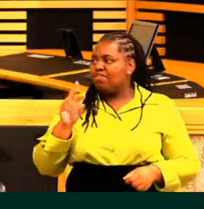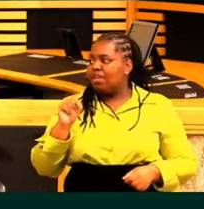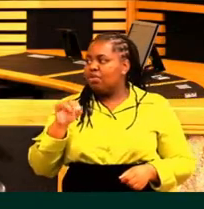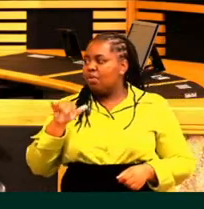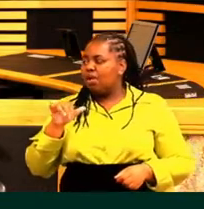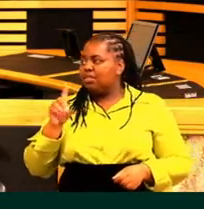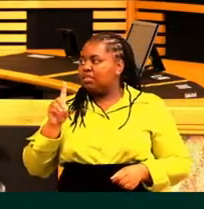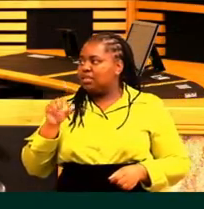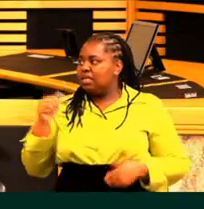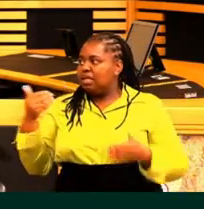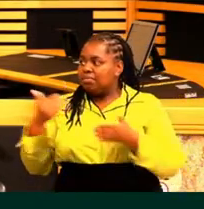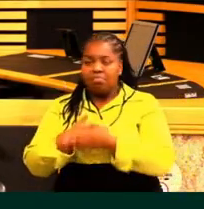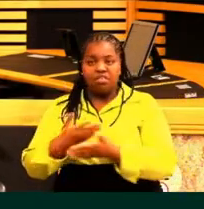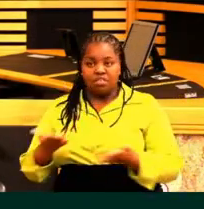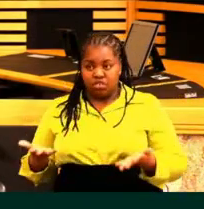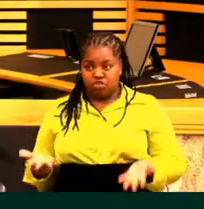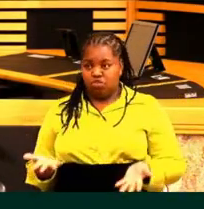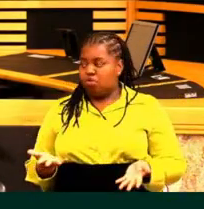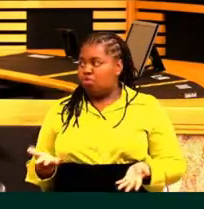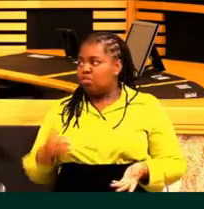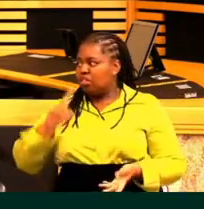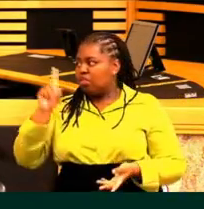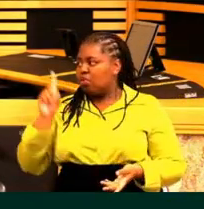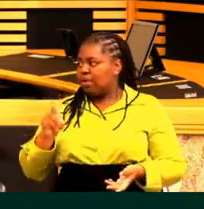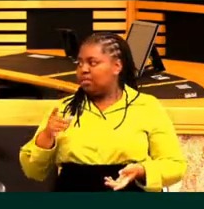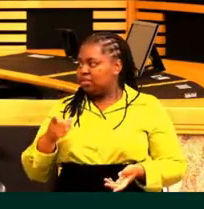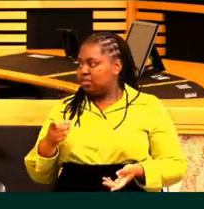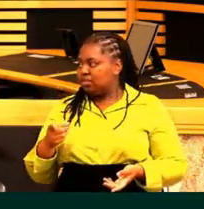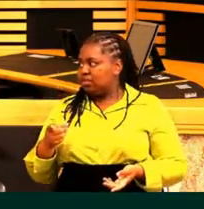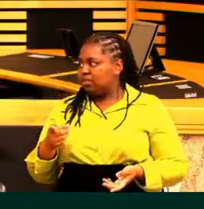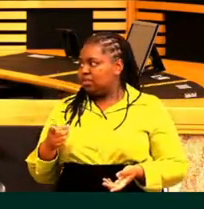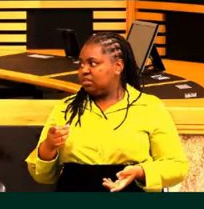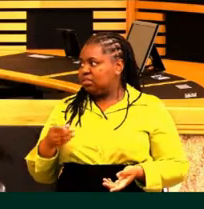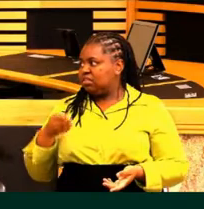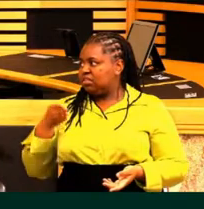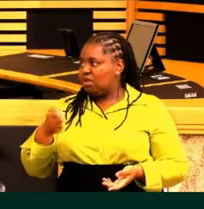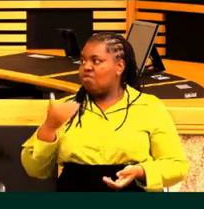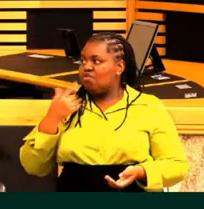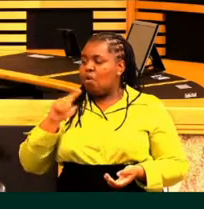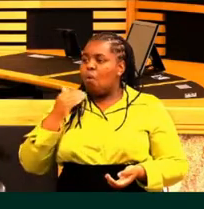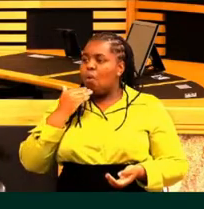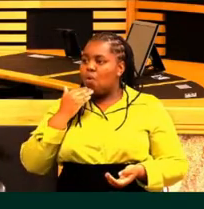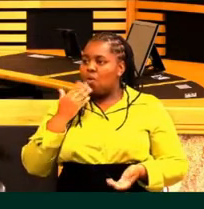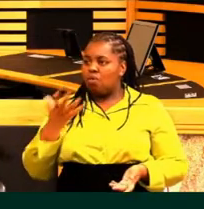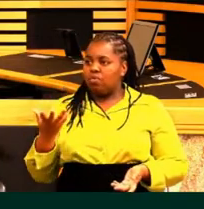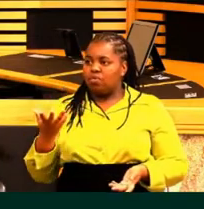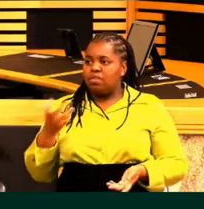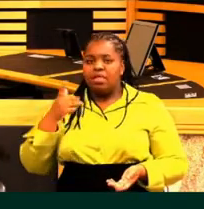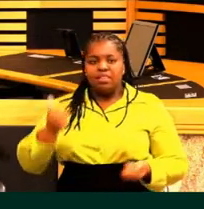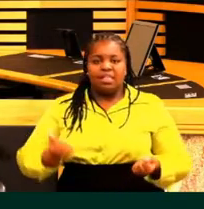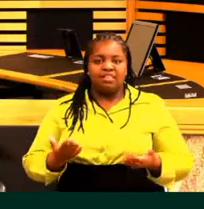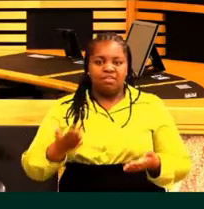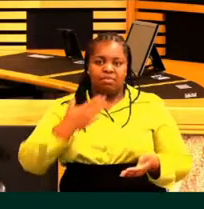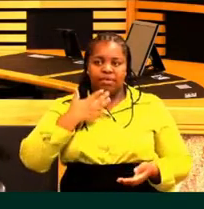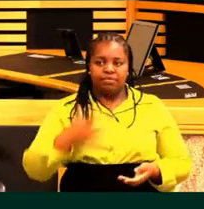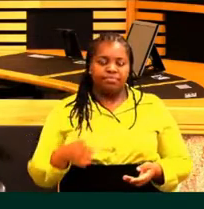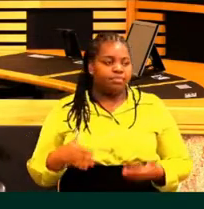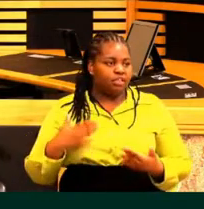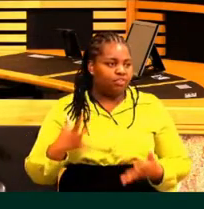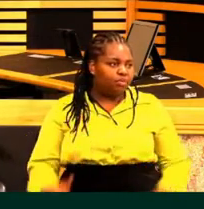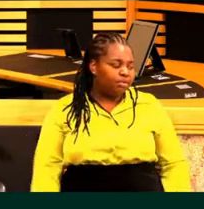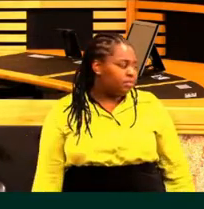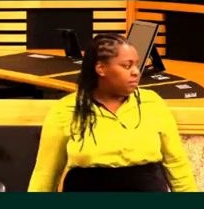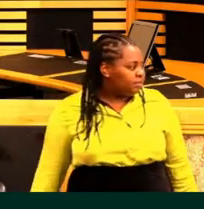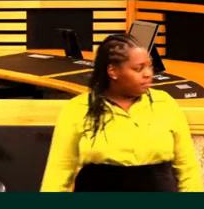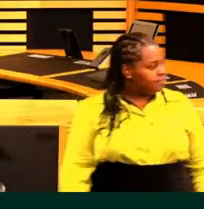they can miss a gathering of this nature the question is it is there for who who is this serving thank you very much